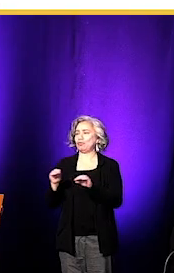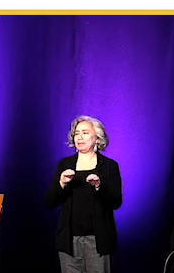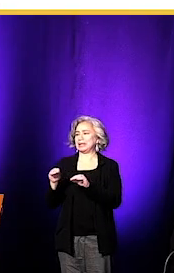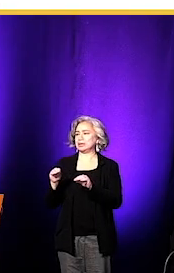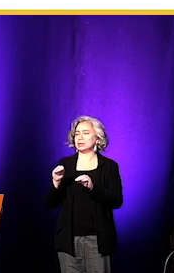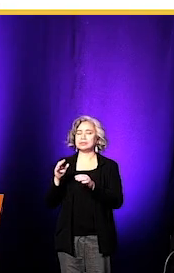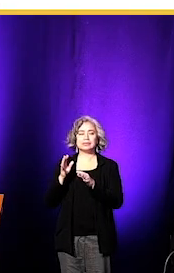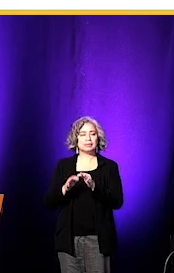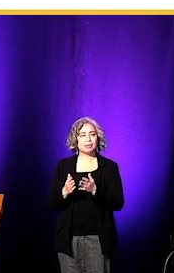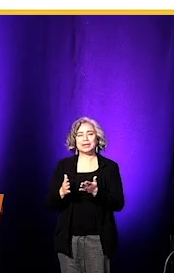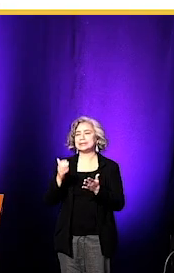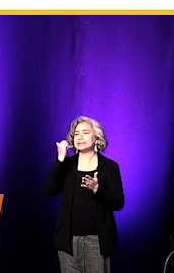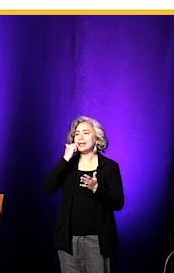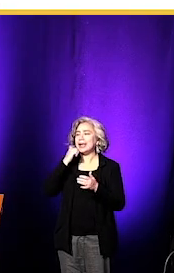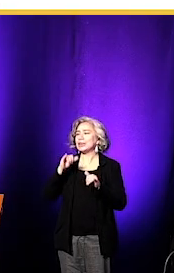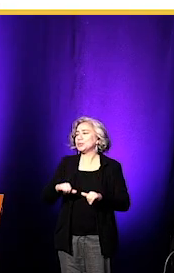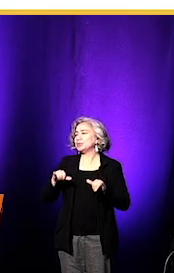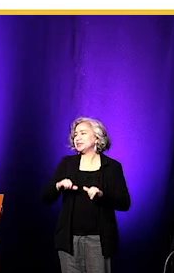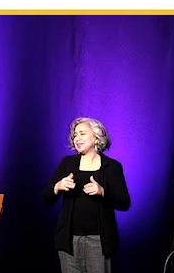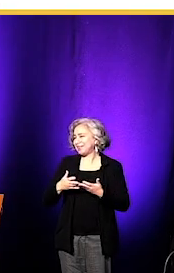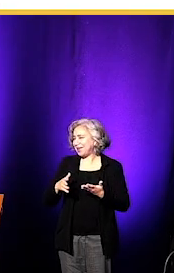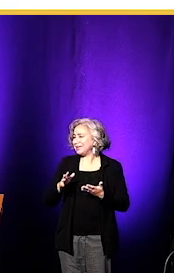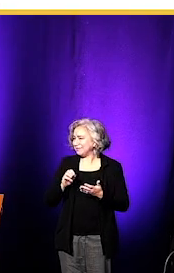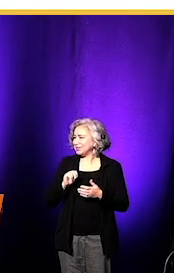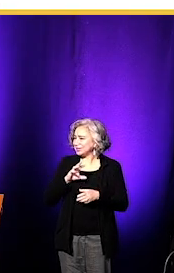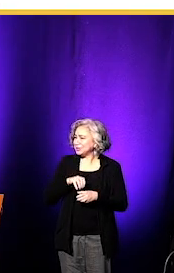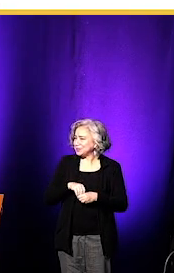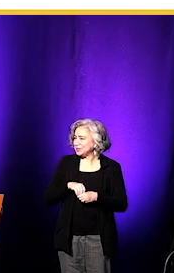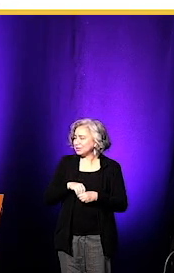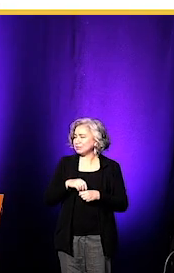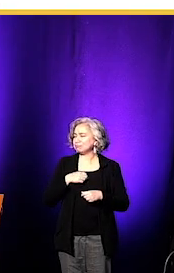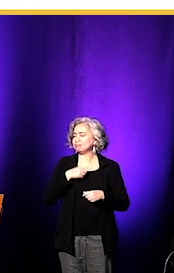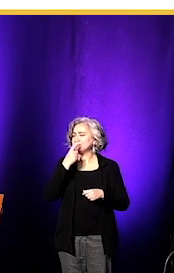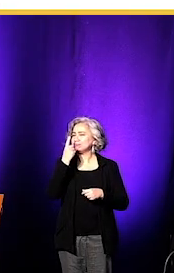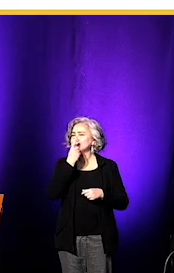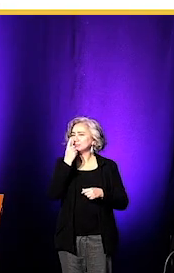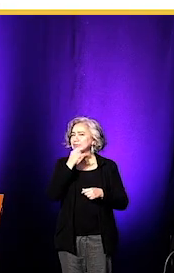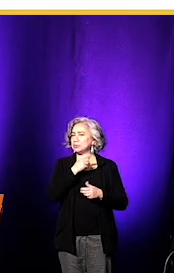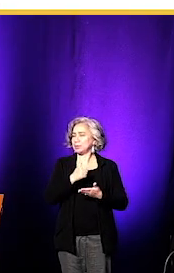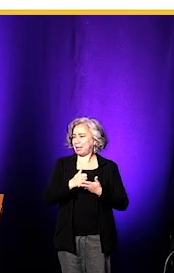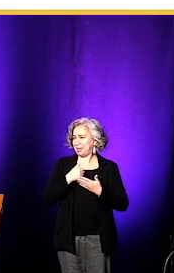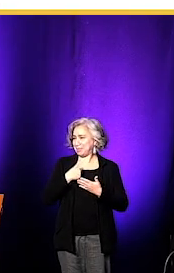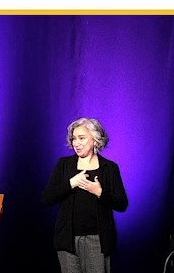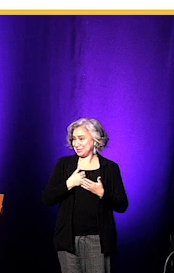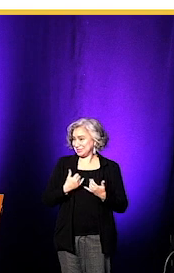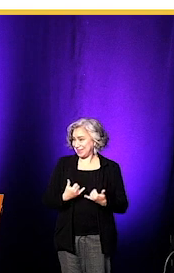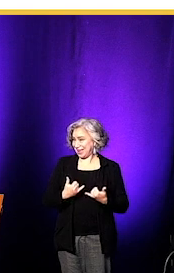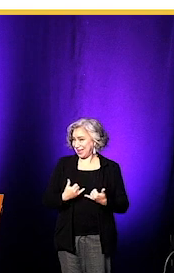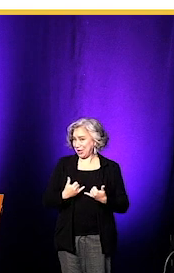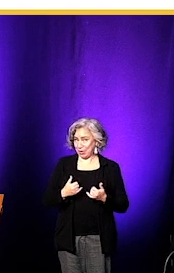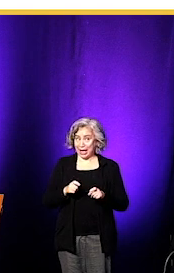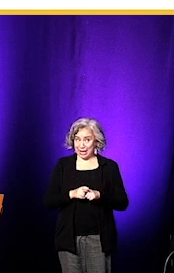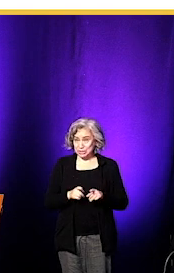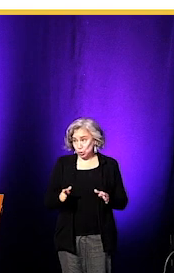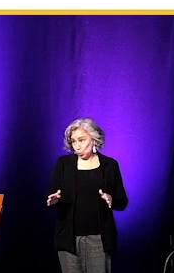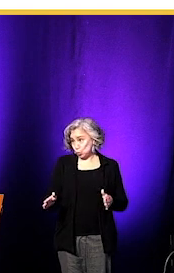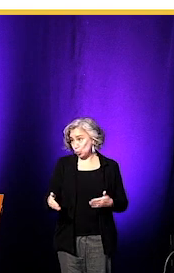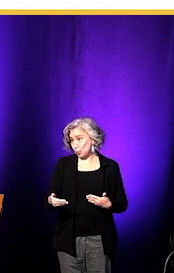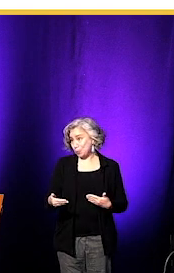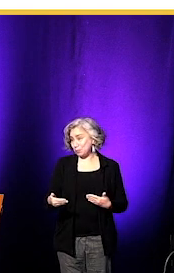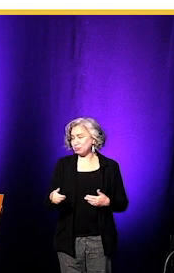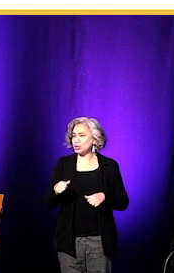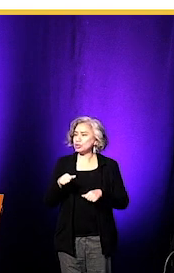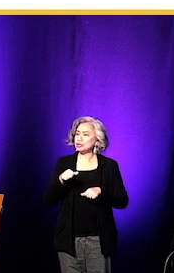used to do. Right. I wonder if you could help us now in this moment in time as a room socially dream about